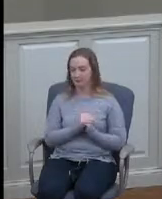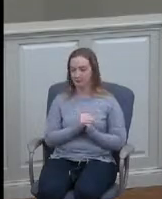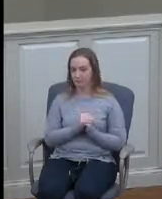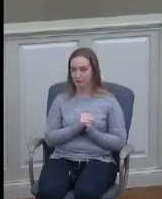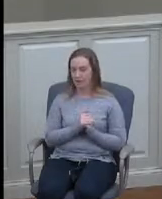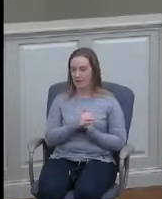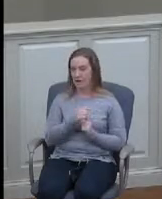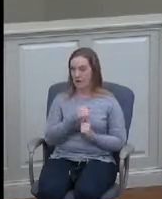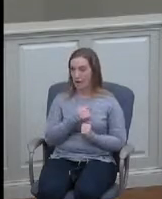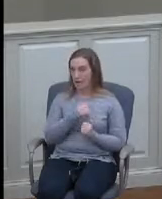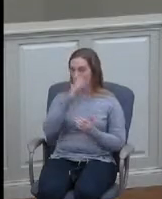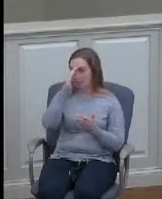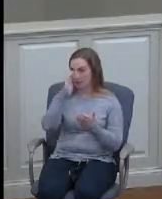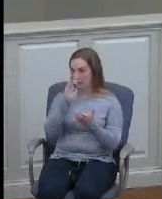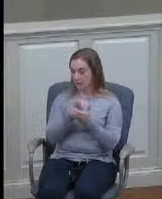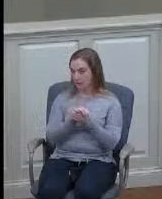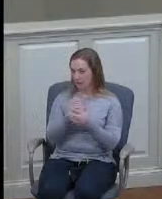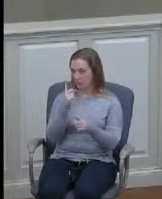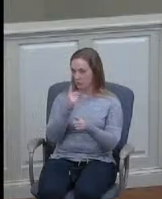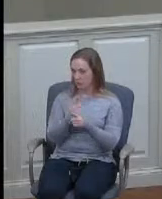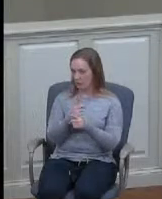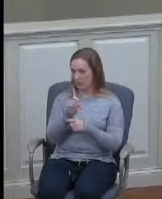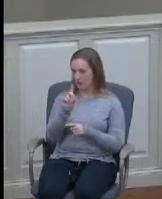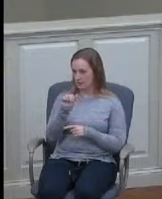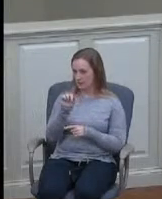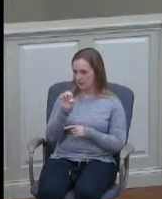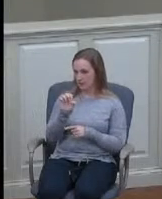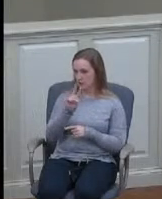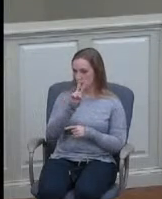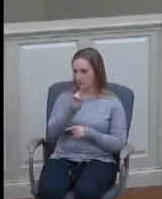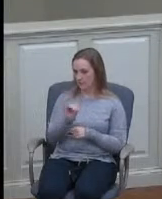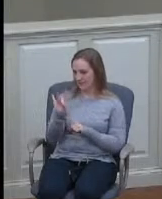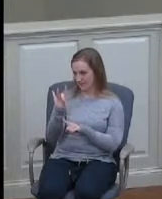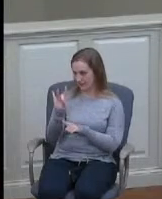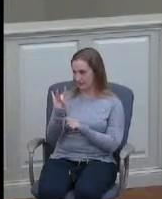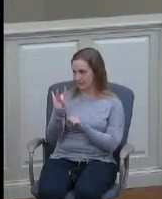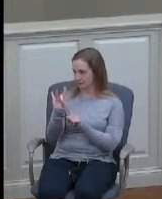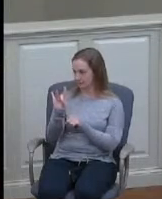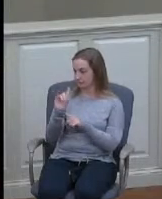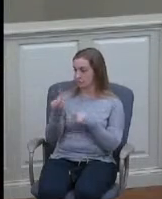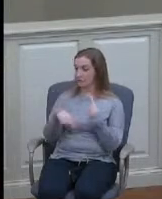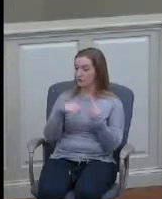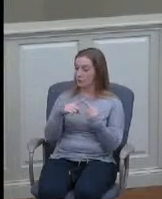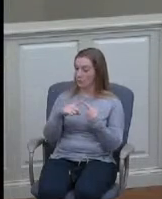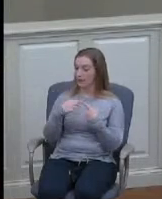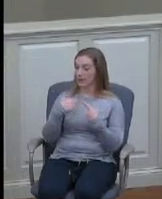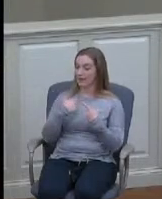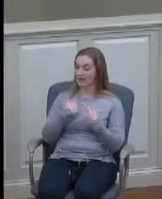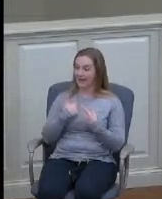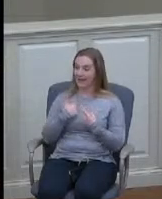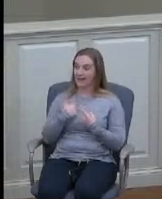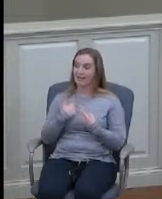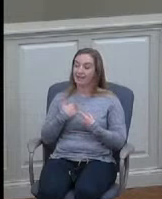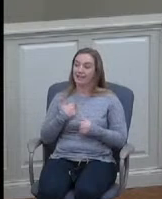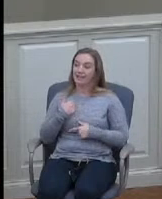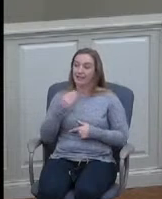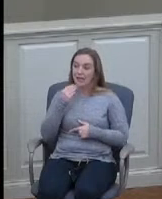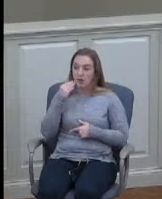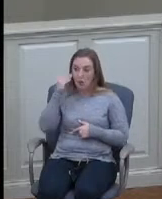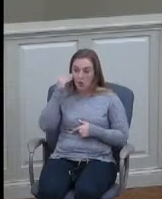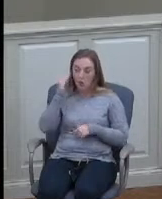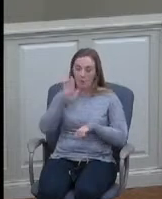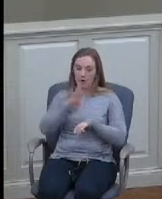I believe the correct date was 2008, when there was a residence on North 3rd